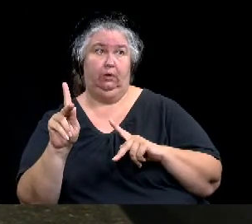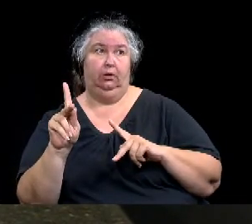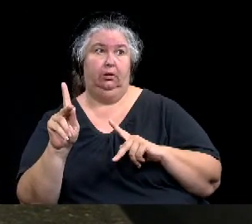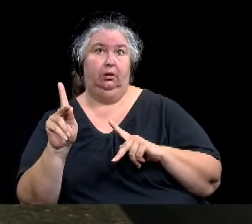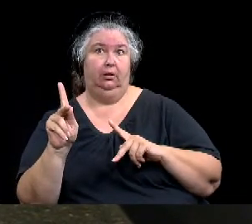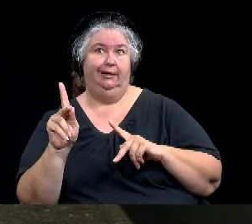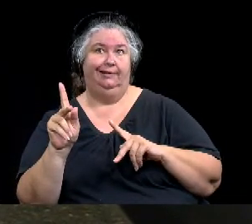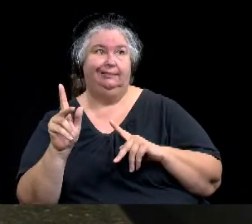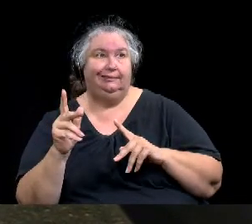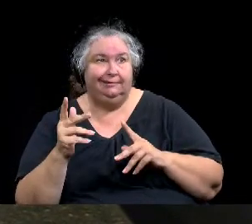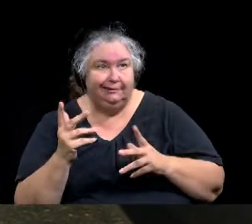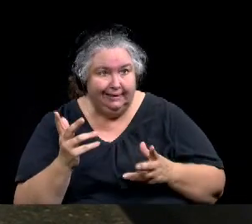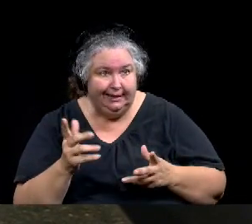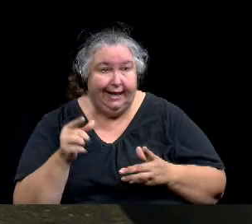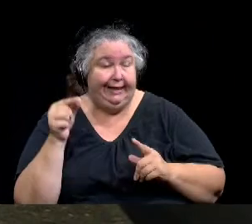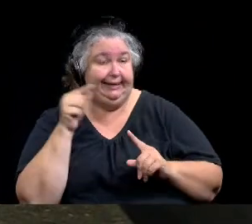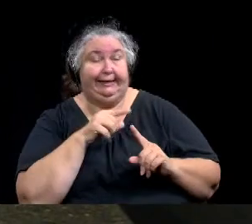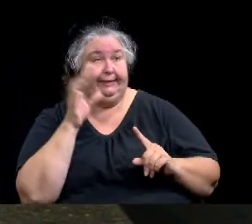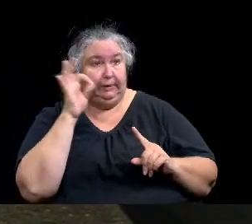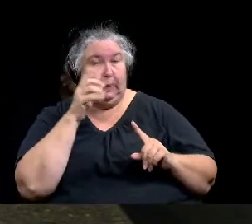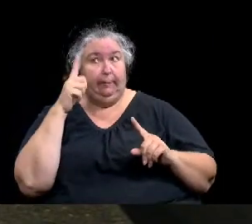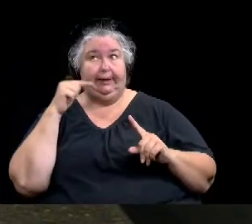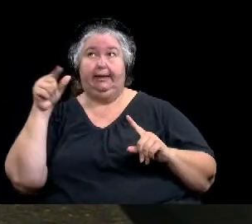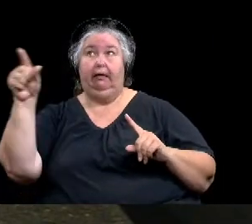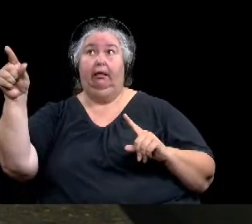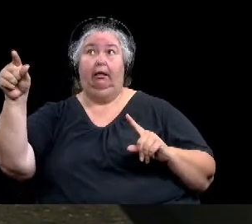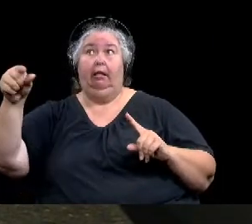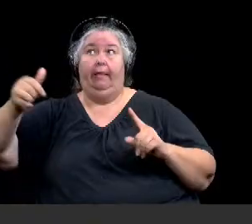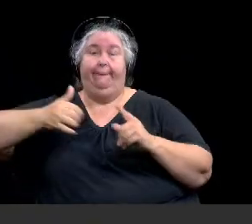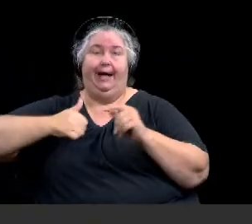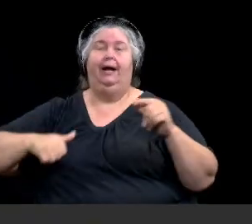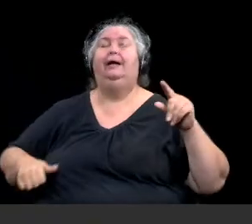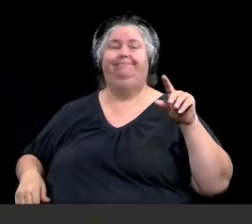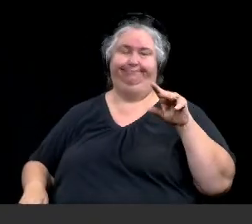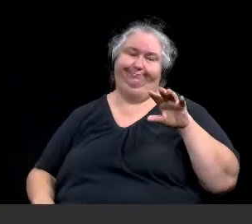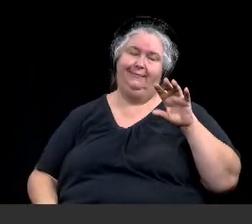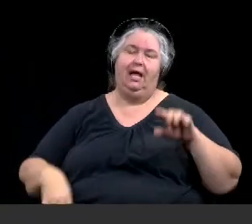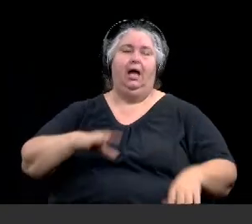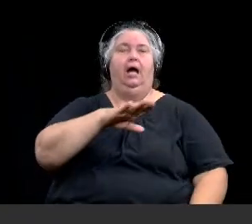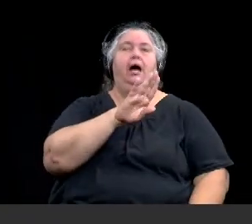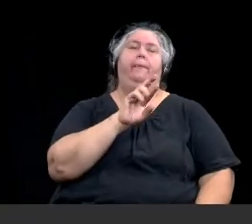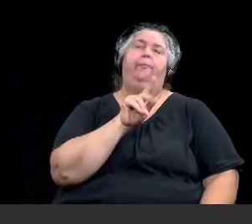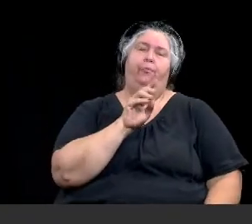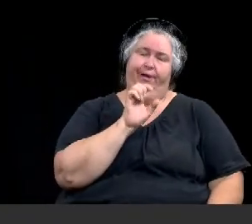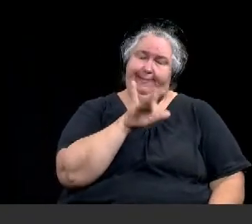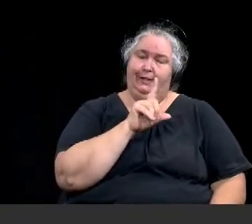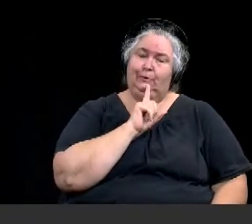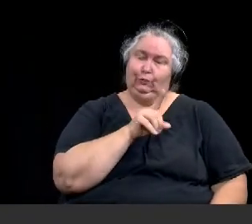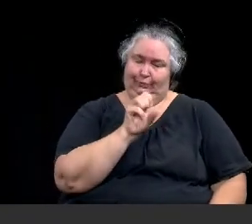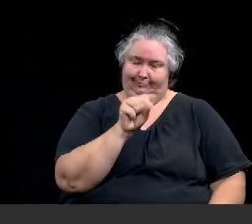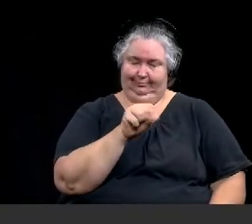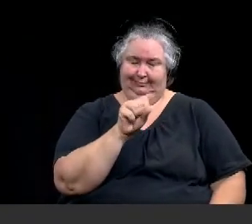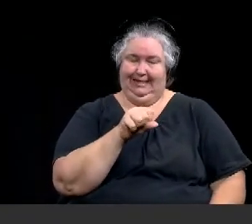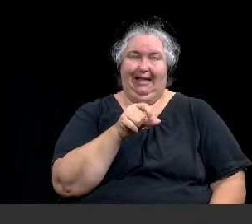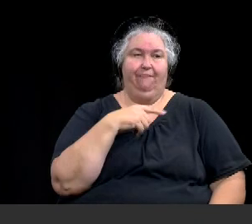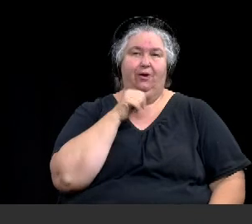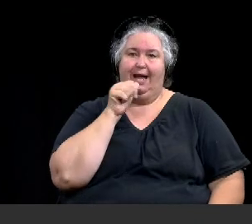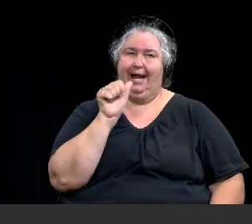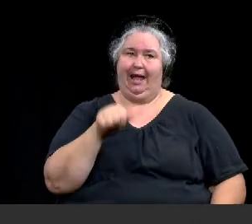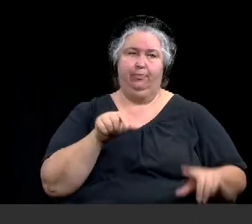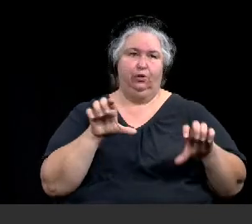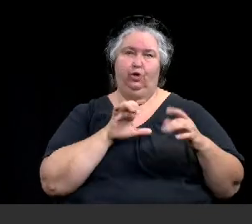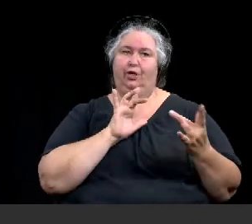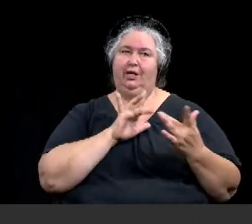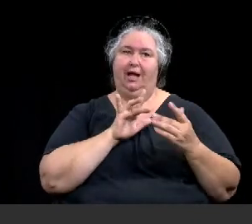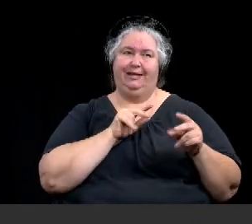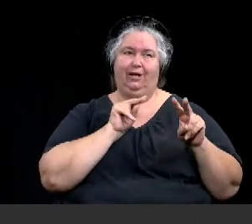so on and so on. Yeah, I think that's true, Brooke. And if we're not being able to do the contact